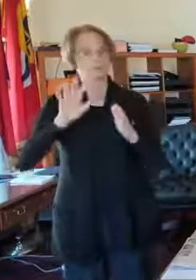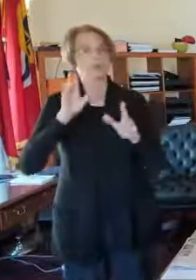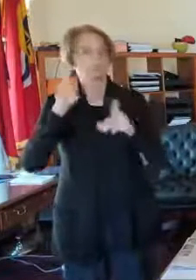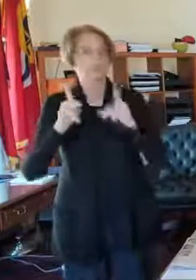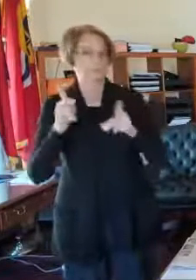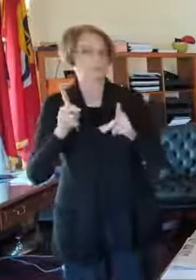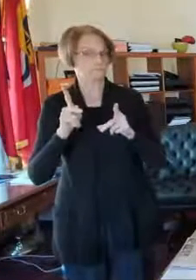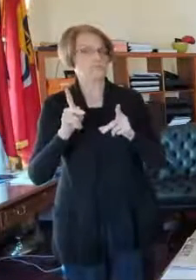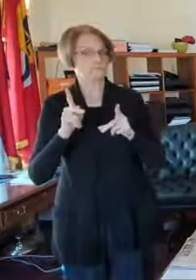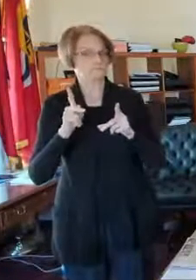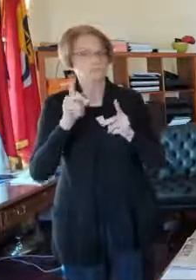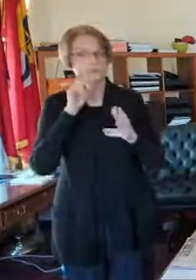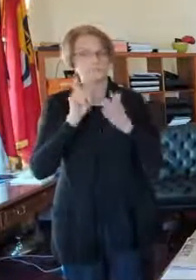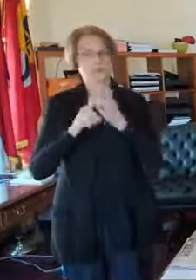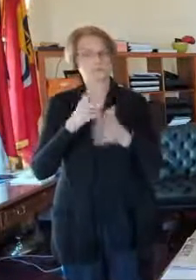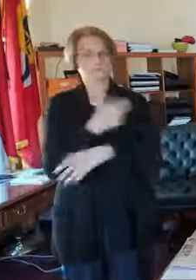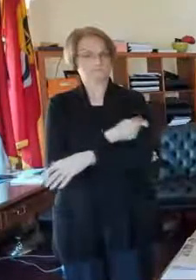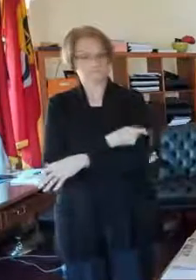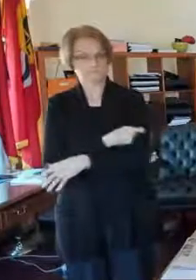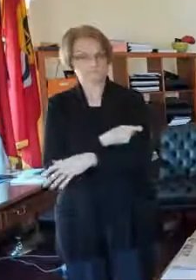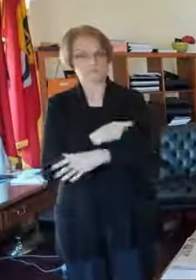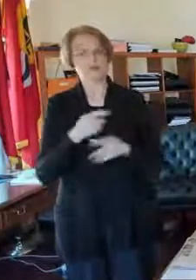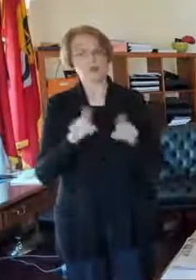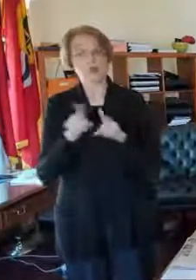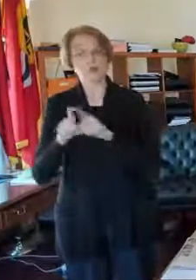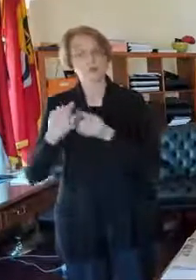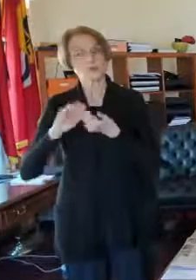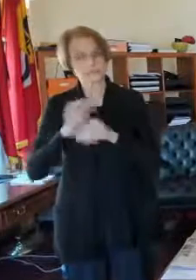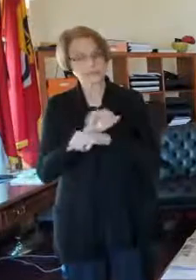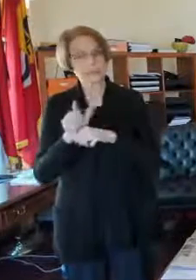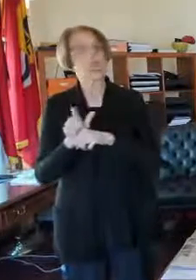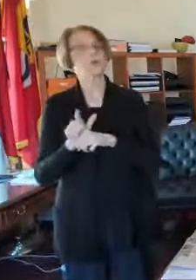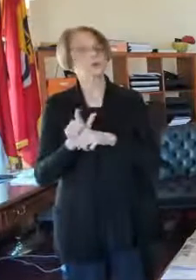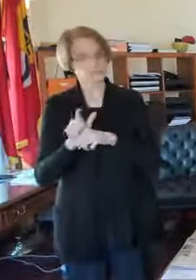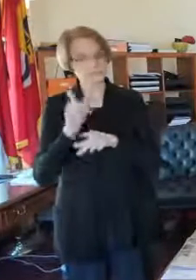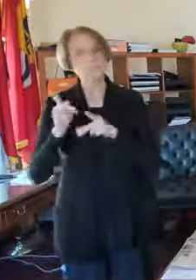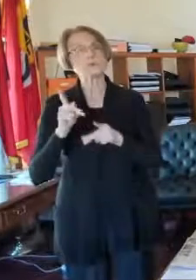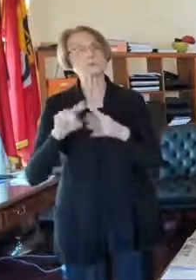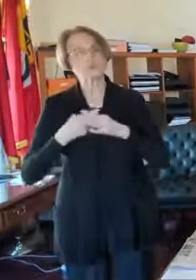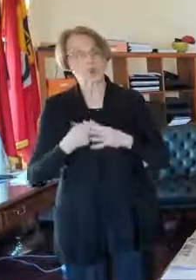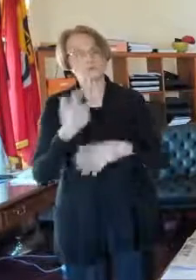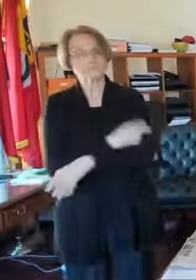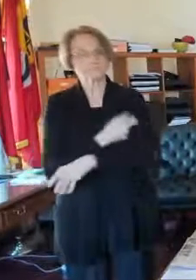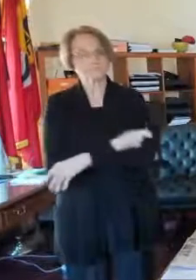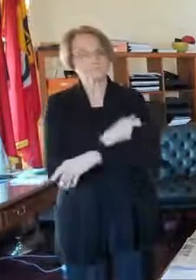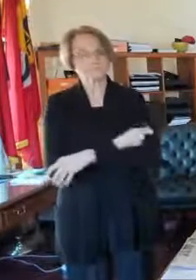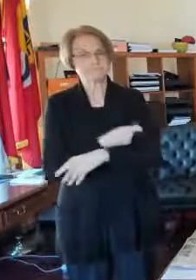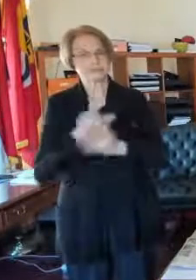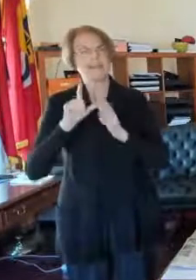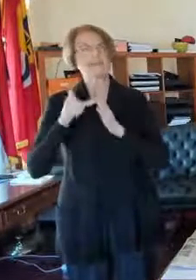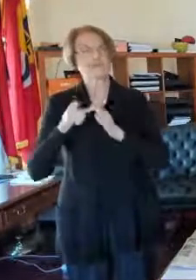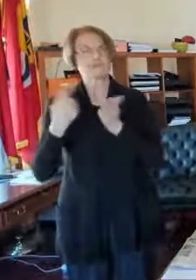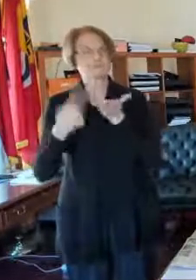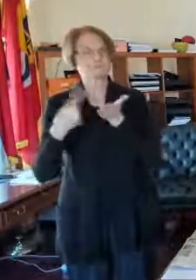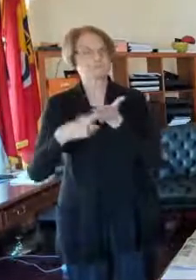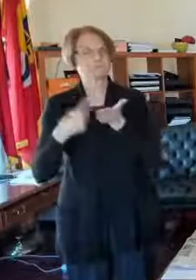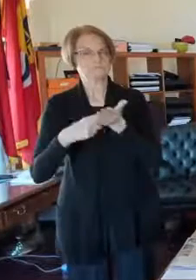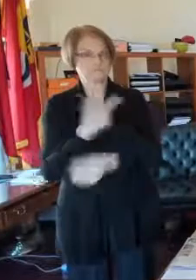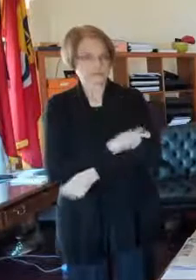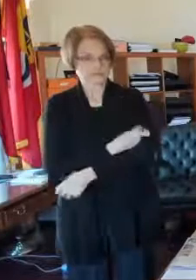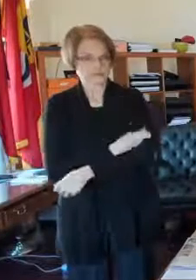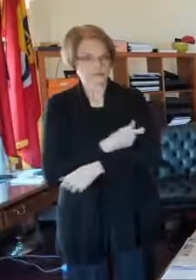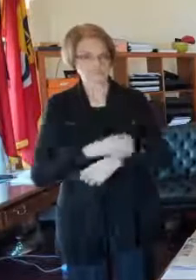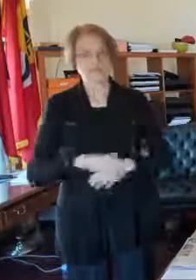vaccinated, and people here in the city of St. Louis as well. So we'll talk about vaccinations just in a minute. Let me talk to you a